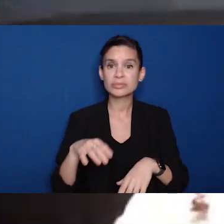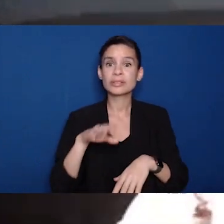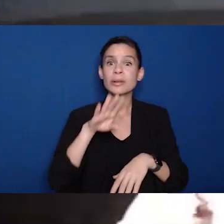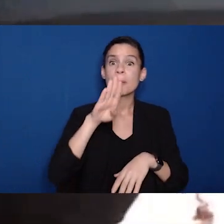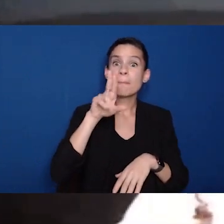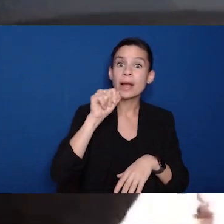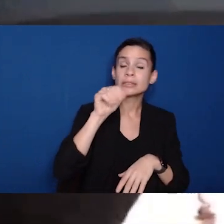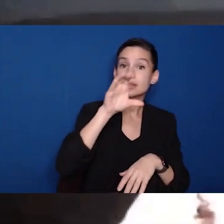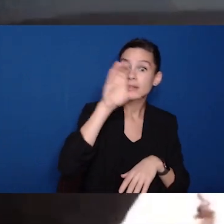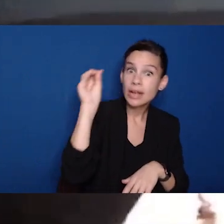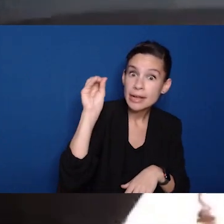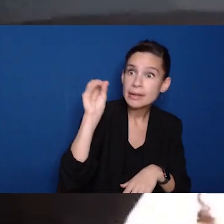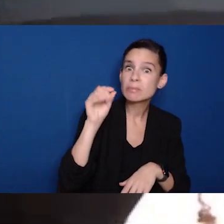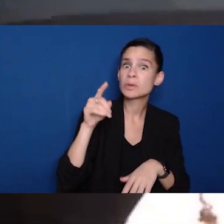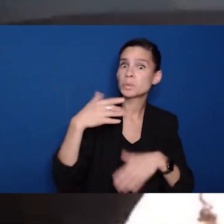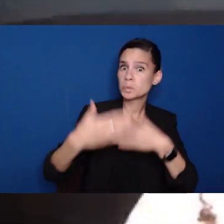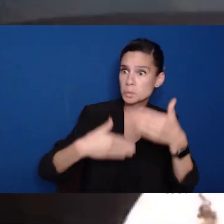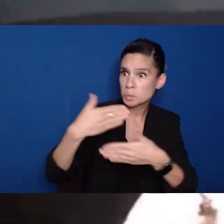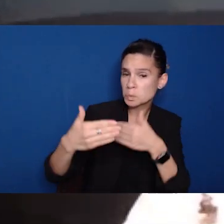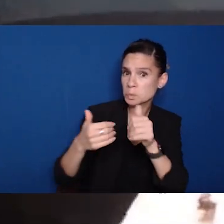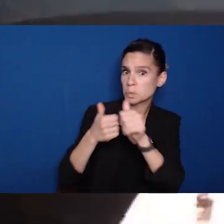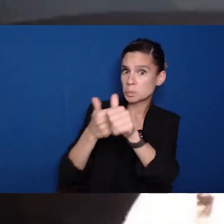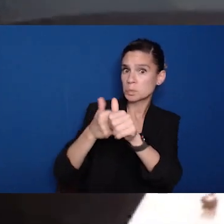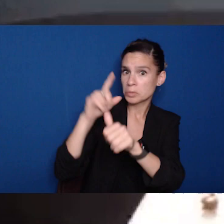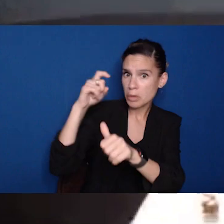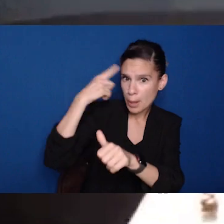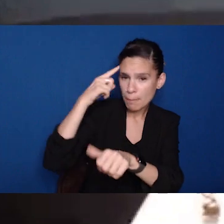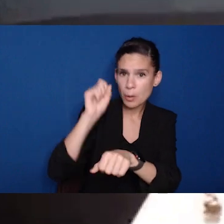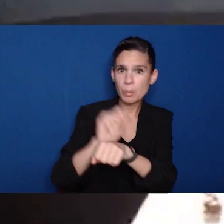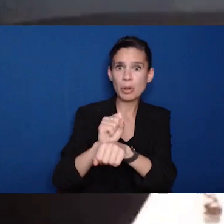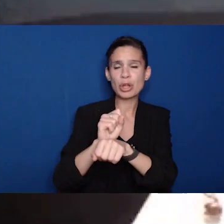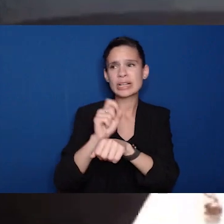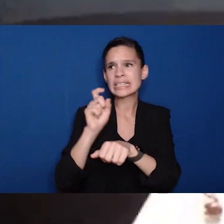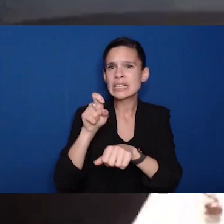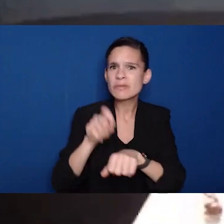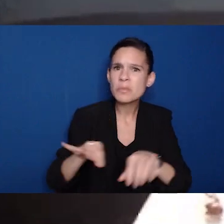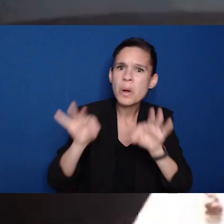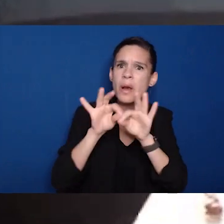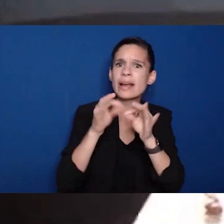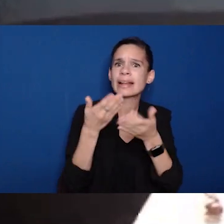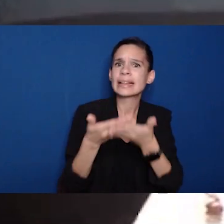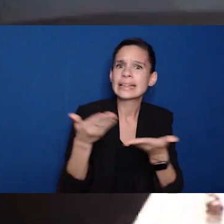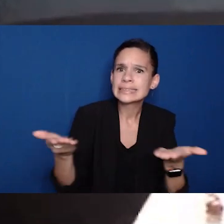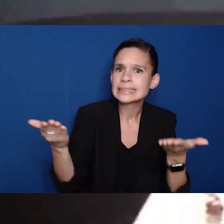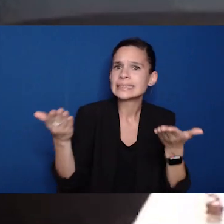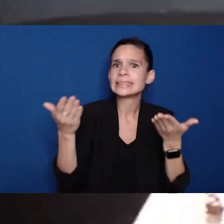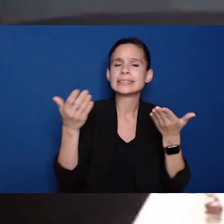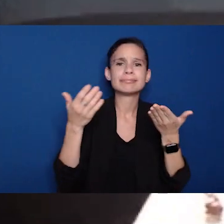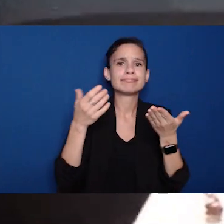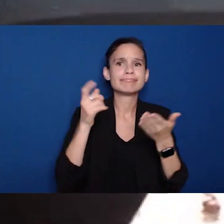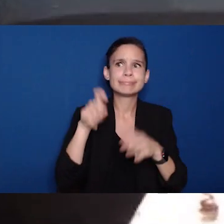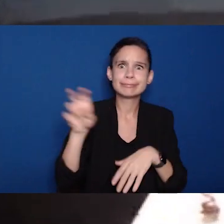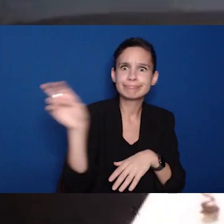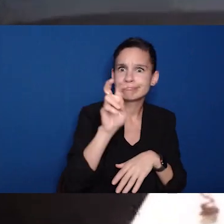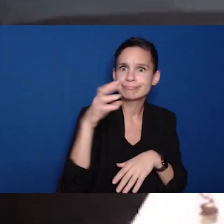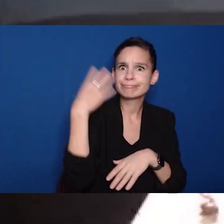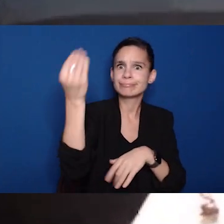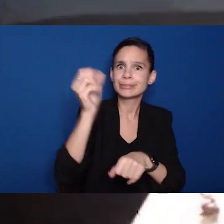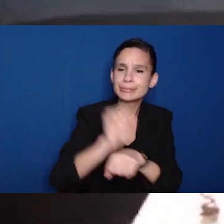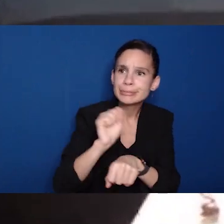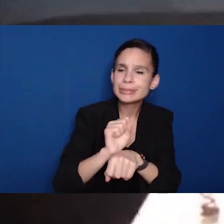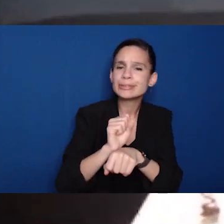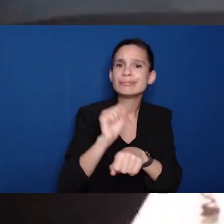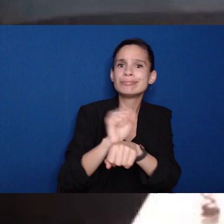operating is called Zupco. That's under government, and it caters to all the civil servants. So all your critical and essential staff that still need to go to work, your